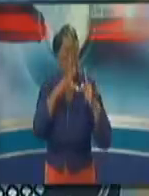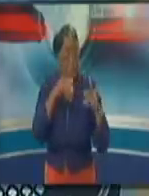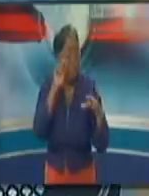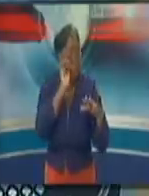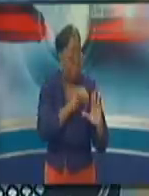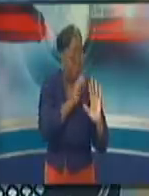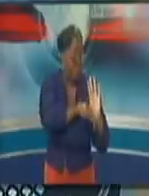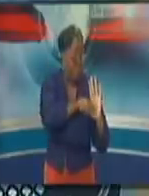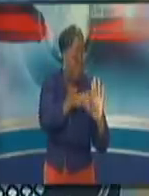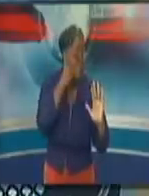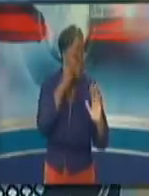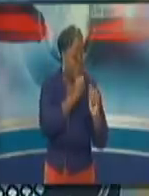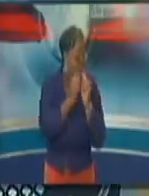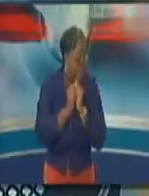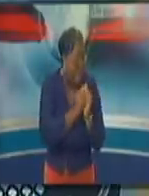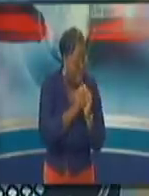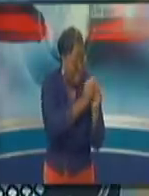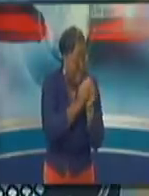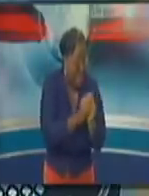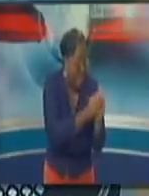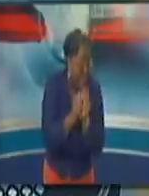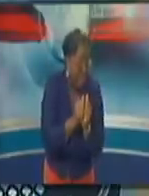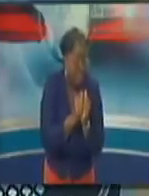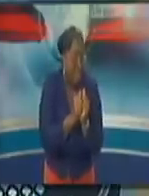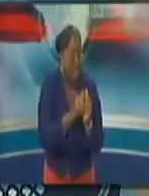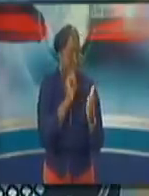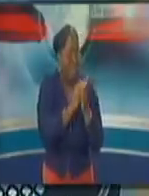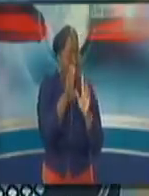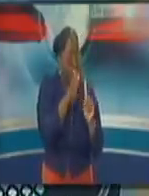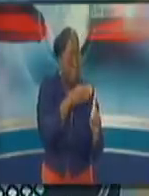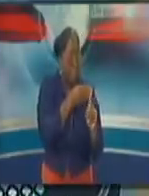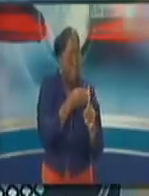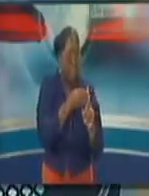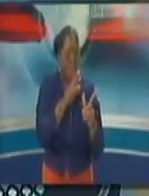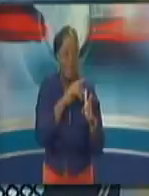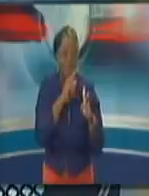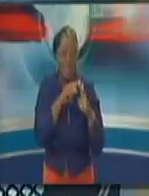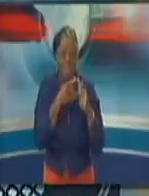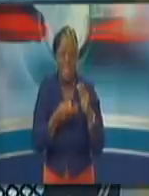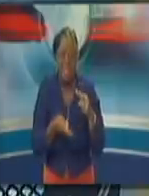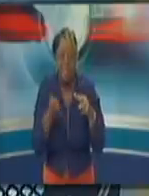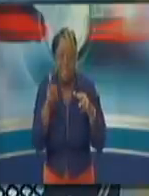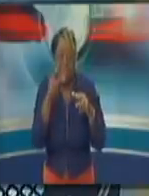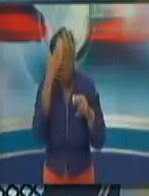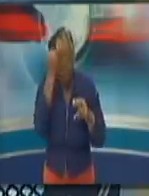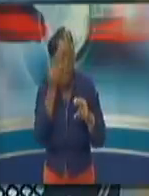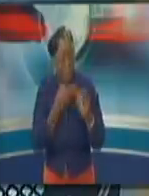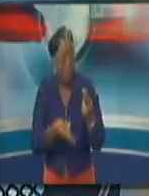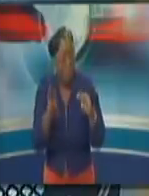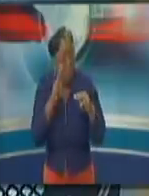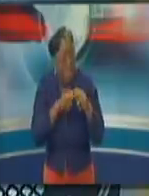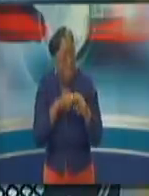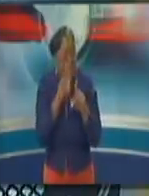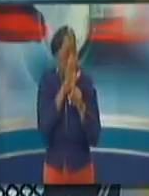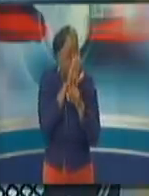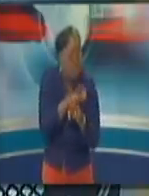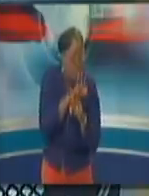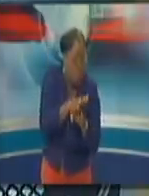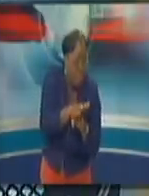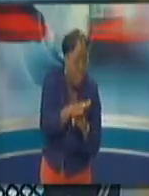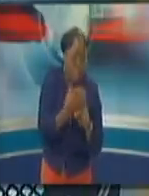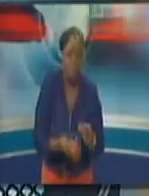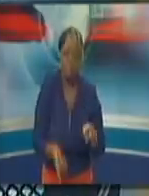for prolonged periods of time, and also because it's a time of increased stress, which can contribute to increased